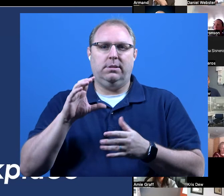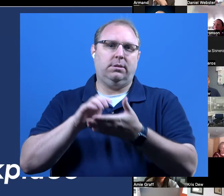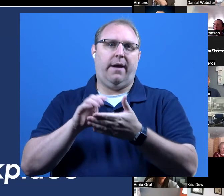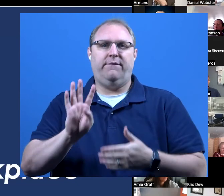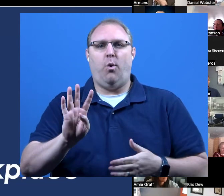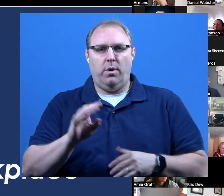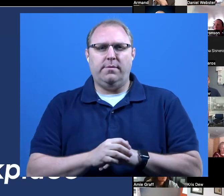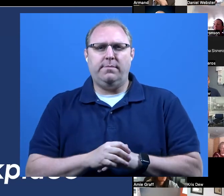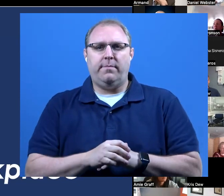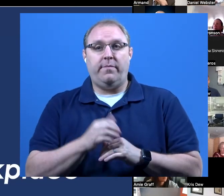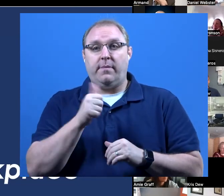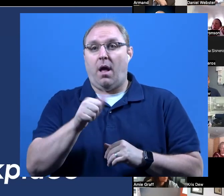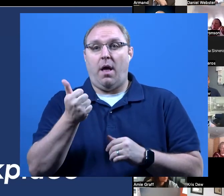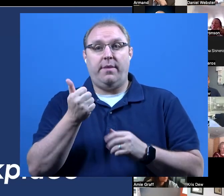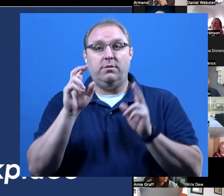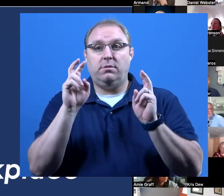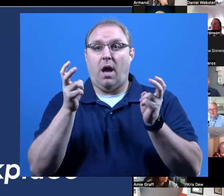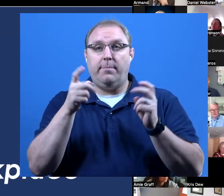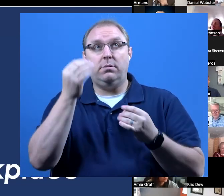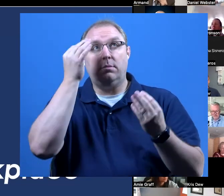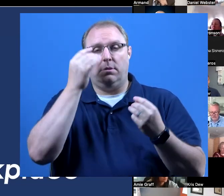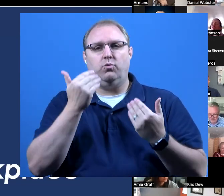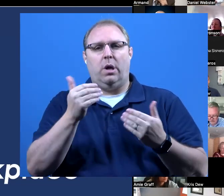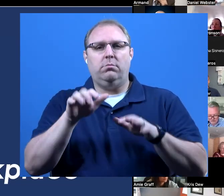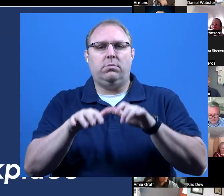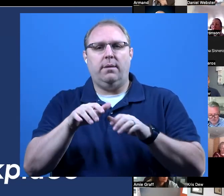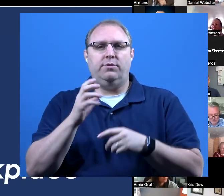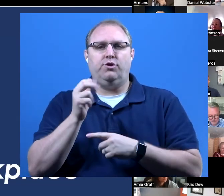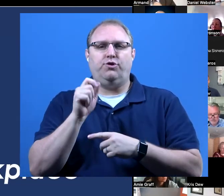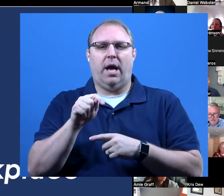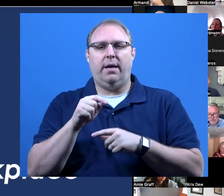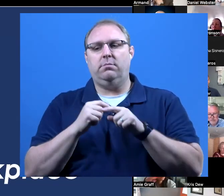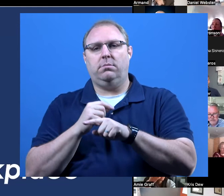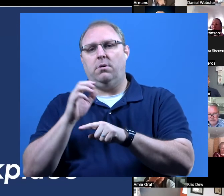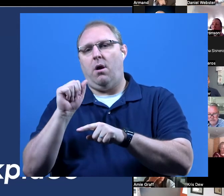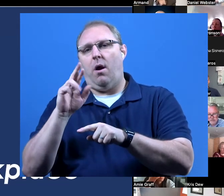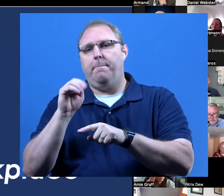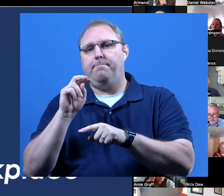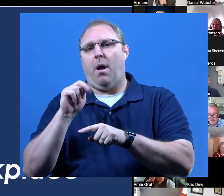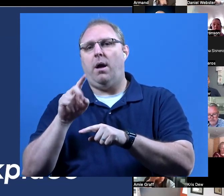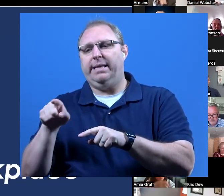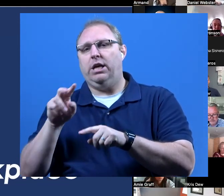office about drug testing. So the rule